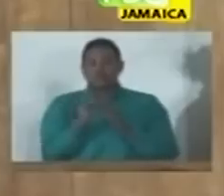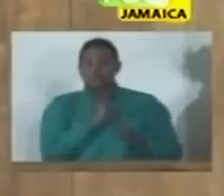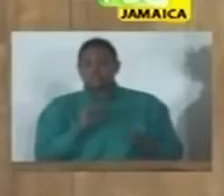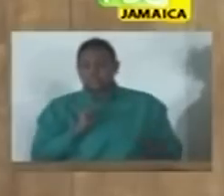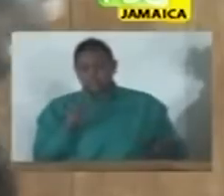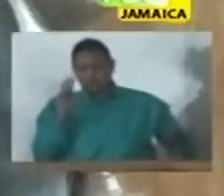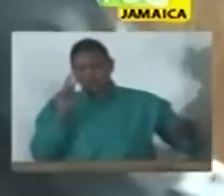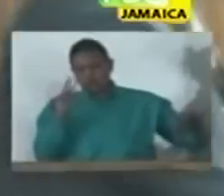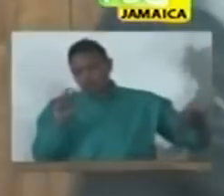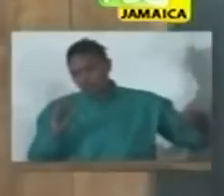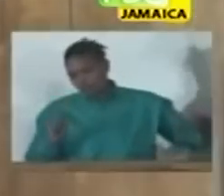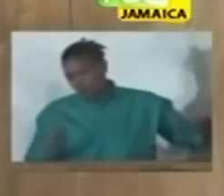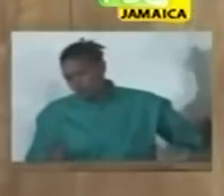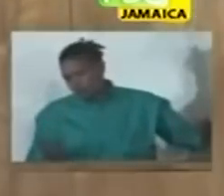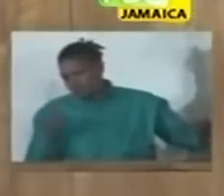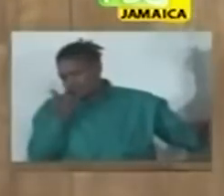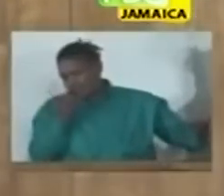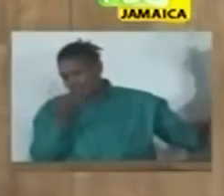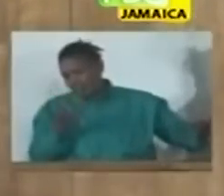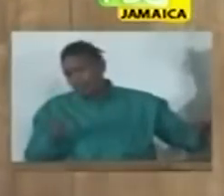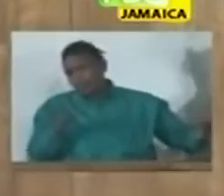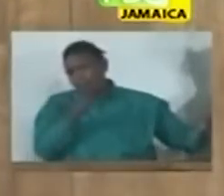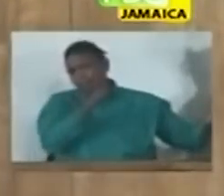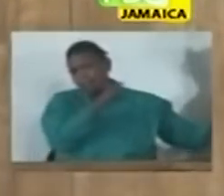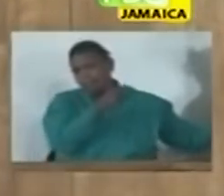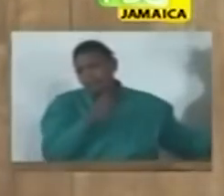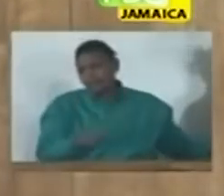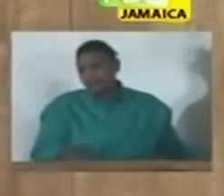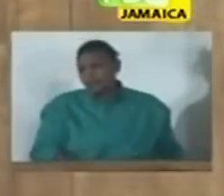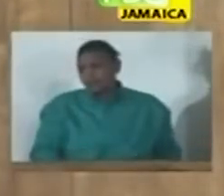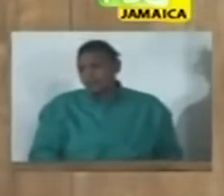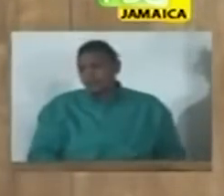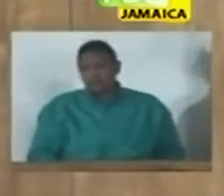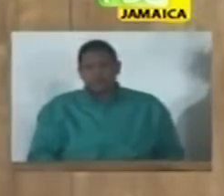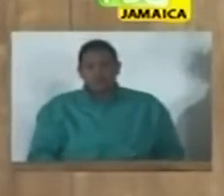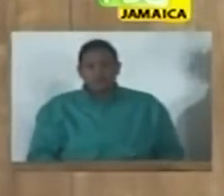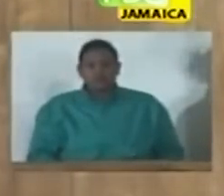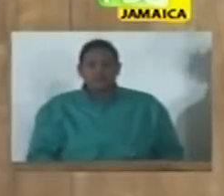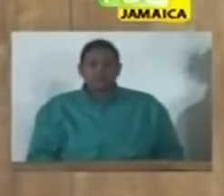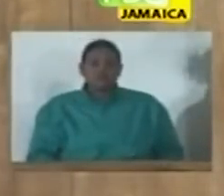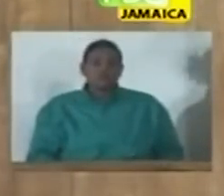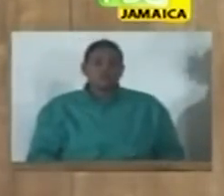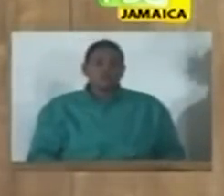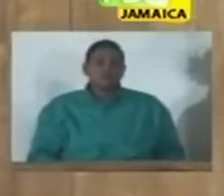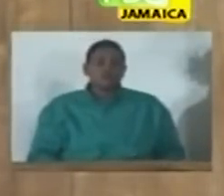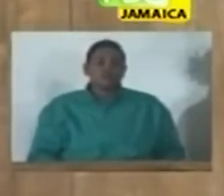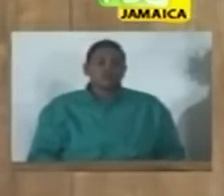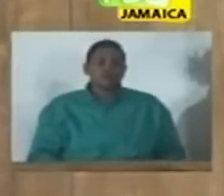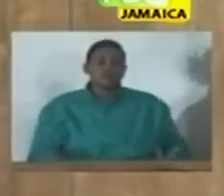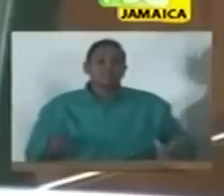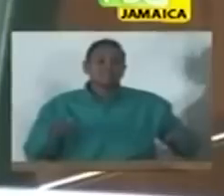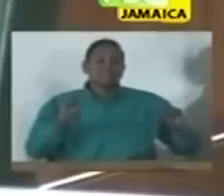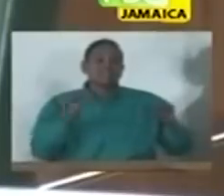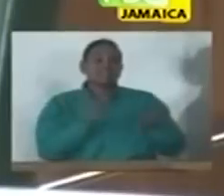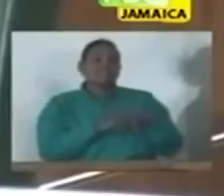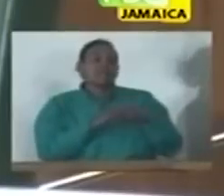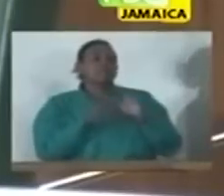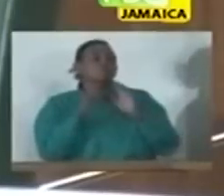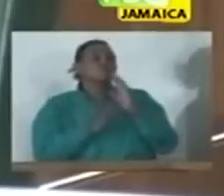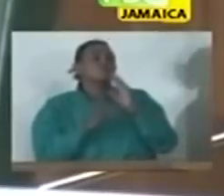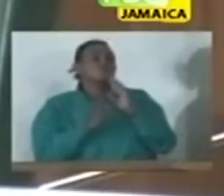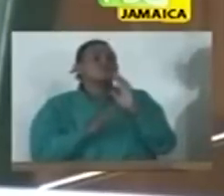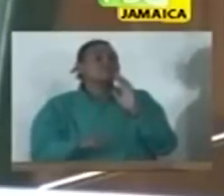to see these things. So I would take time to read these bills, not just to bang the